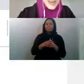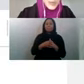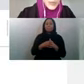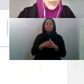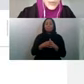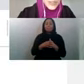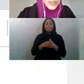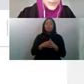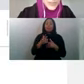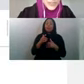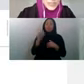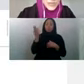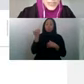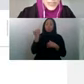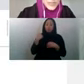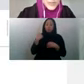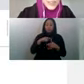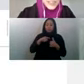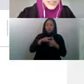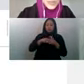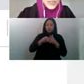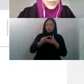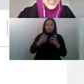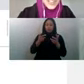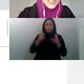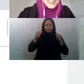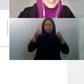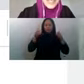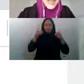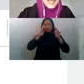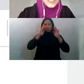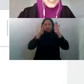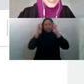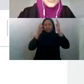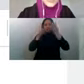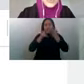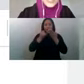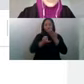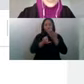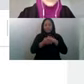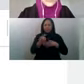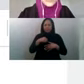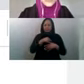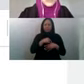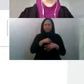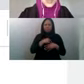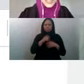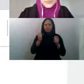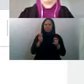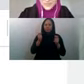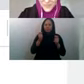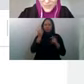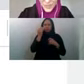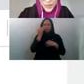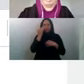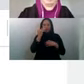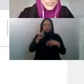we wanted to focus on creative efforts and then quickly realized that actually charity really hits home within the Muslim community.